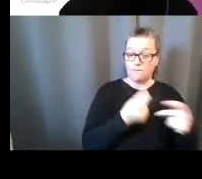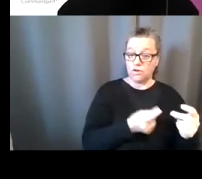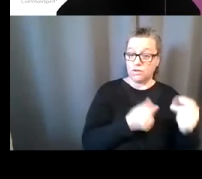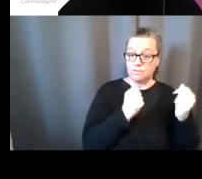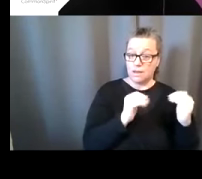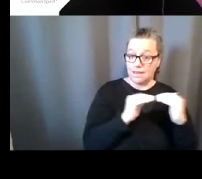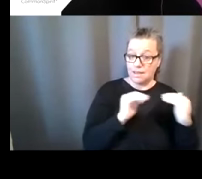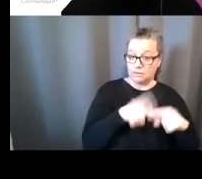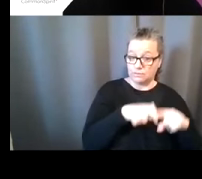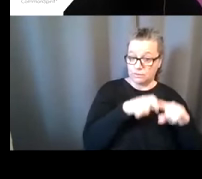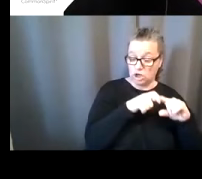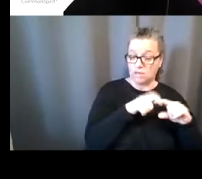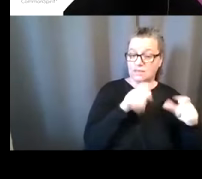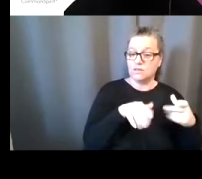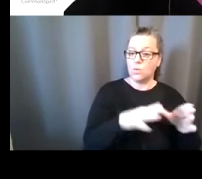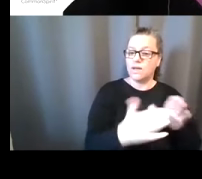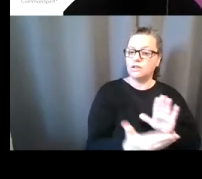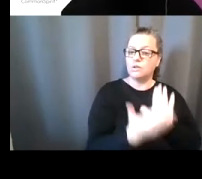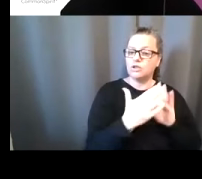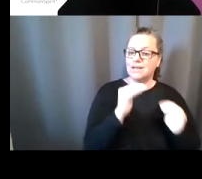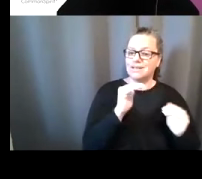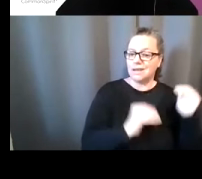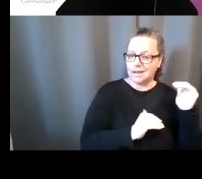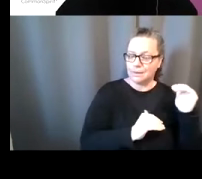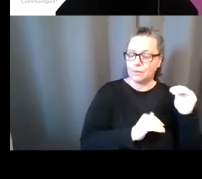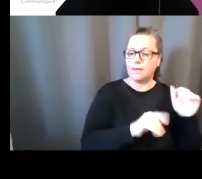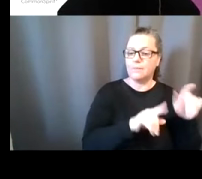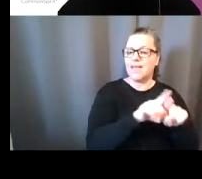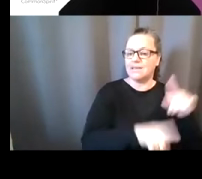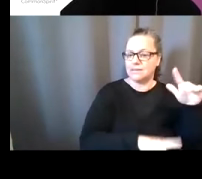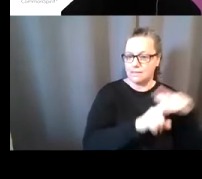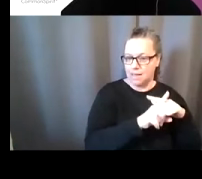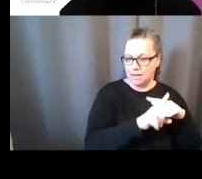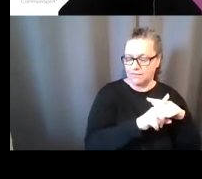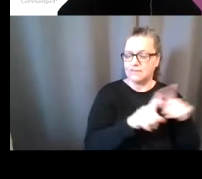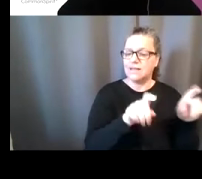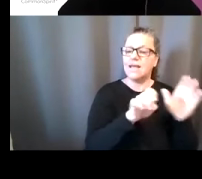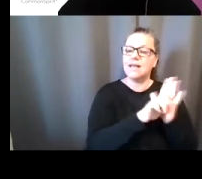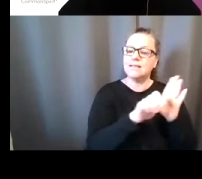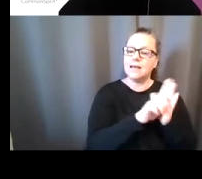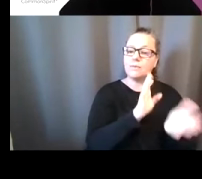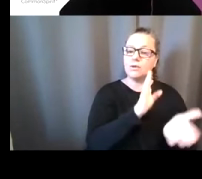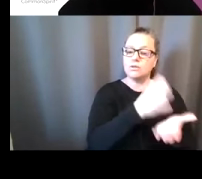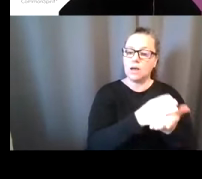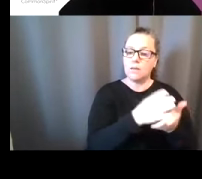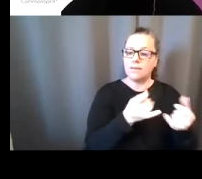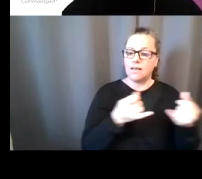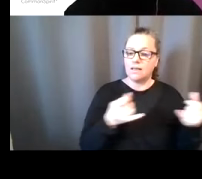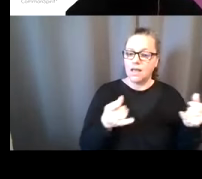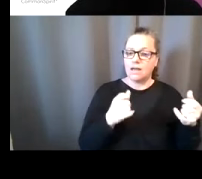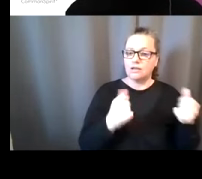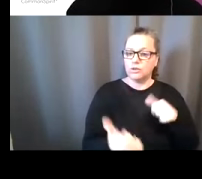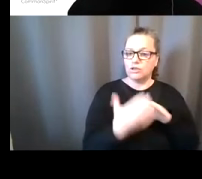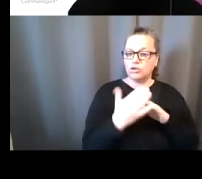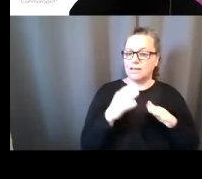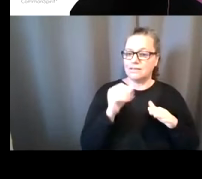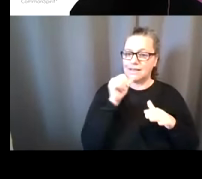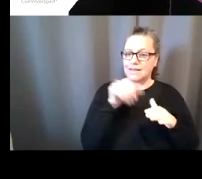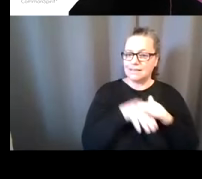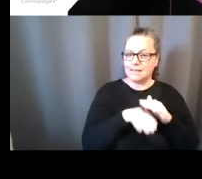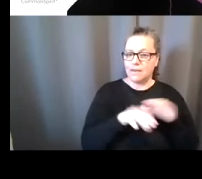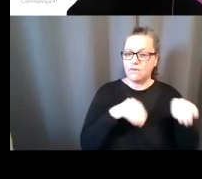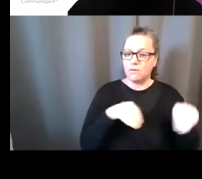equity pause, which is a way to address inequities as they manifest. An example would be stopping the line to address inaccessibility of our